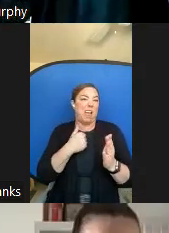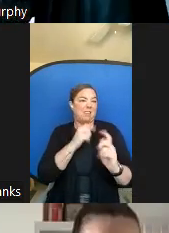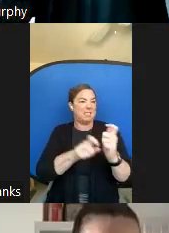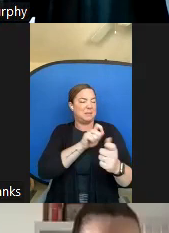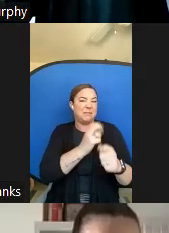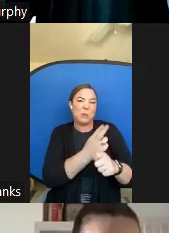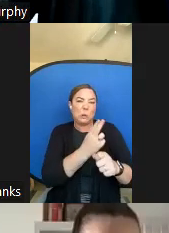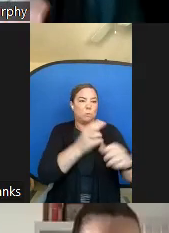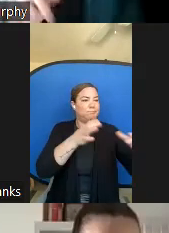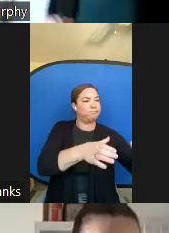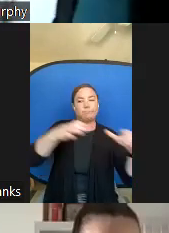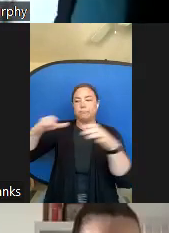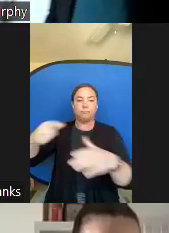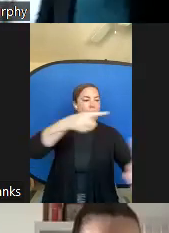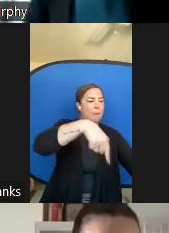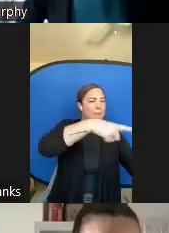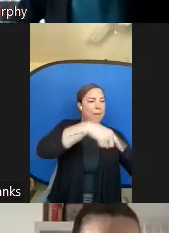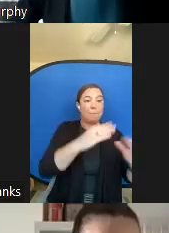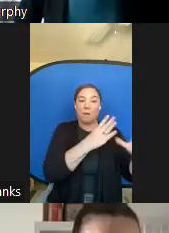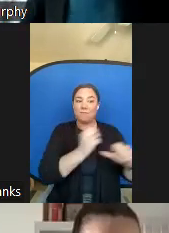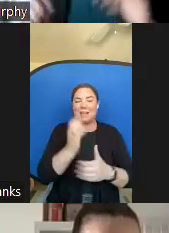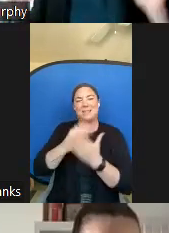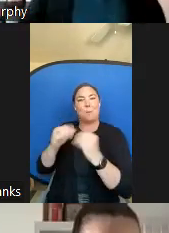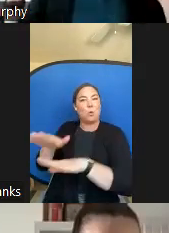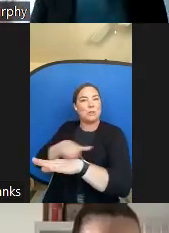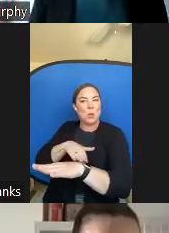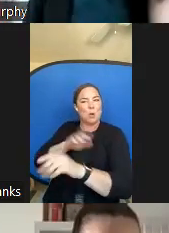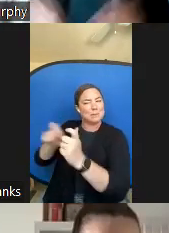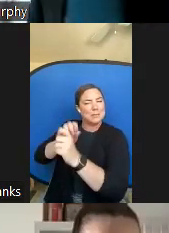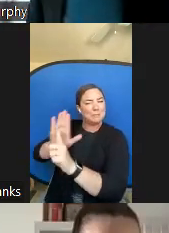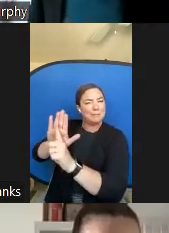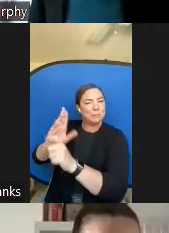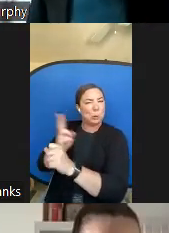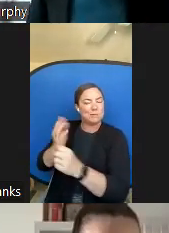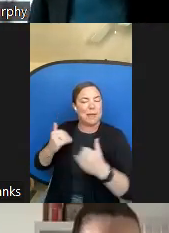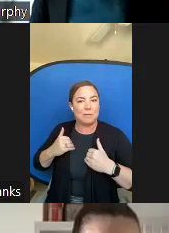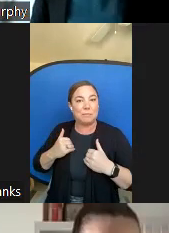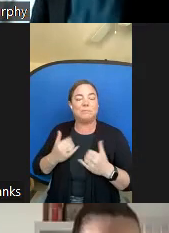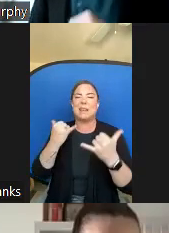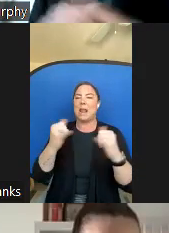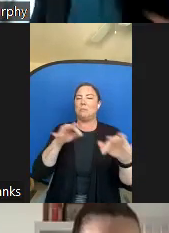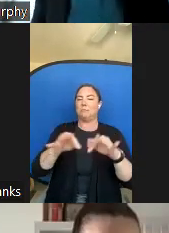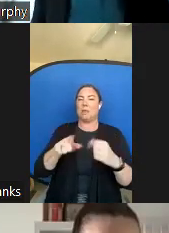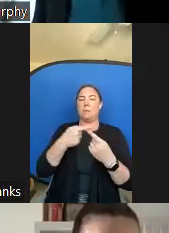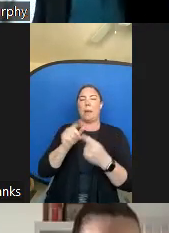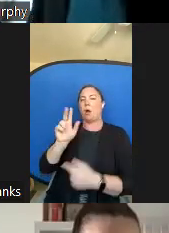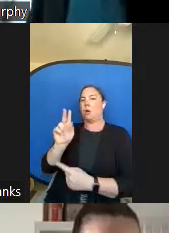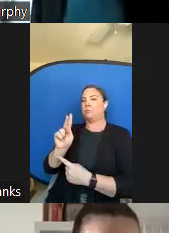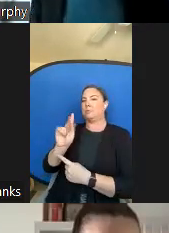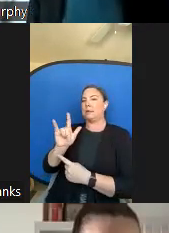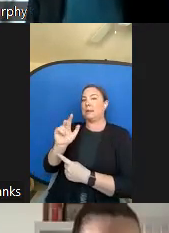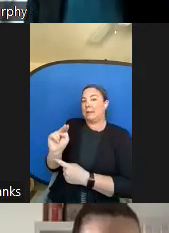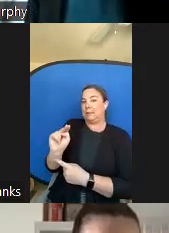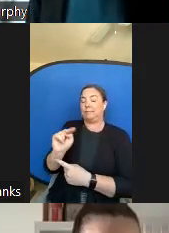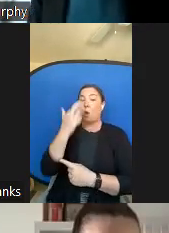uses. Now turning to the kilns. From a technical perspective, Roman kilns have great variability